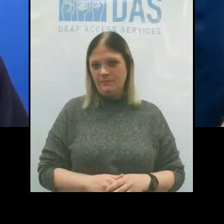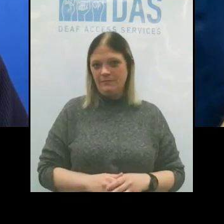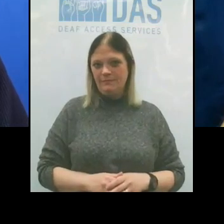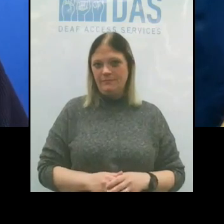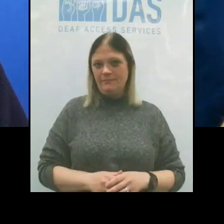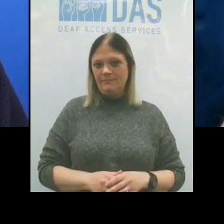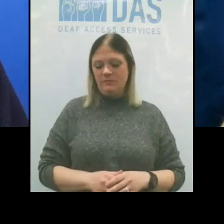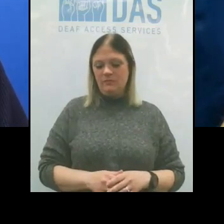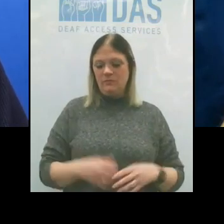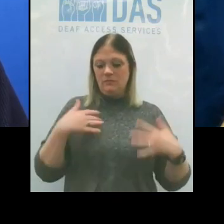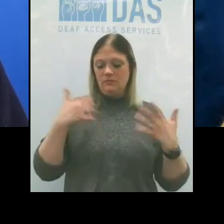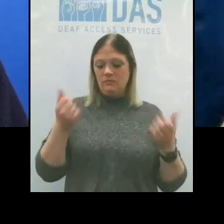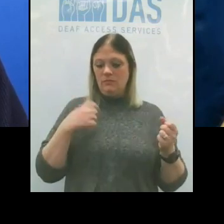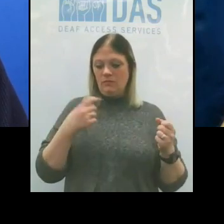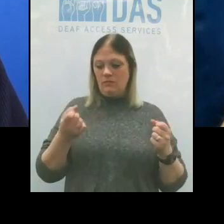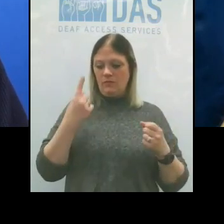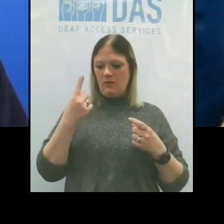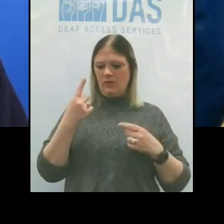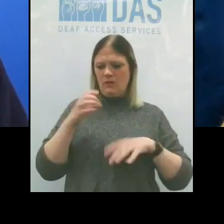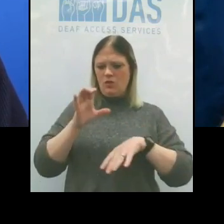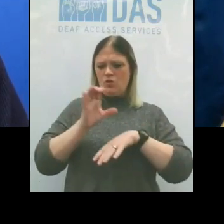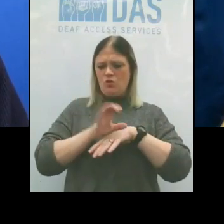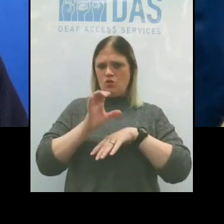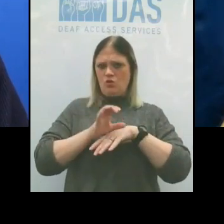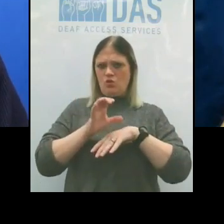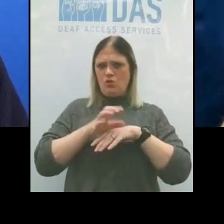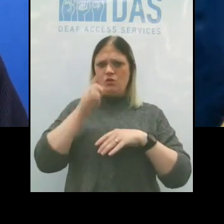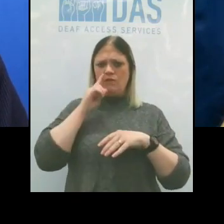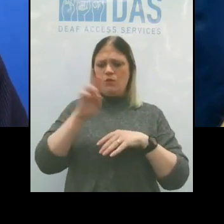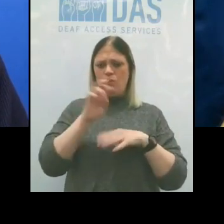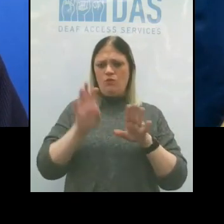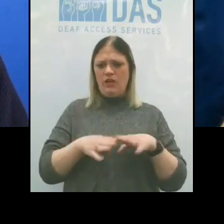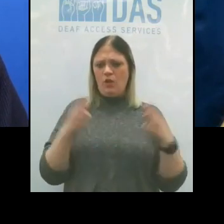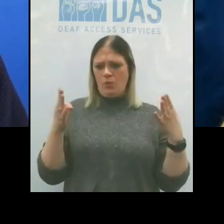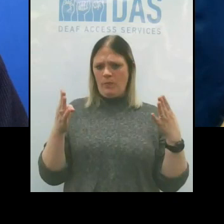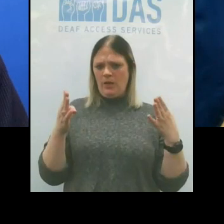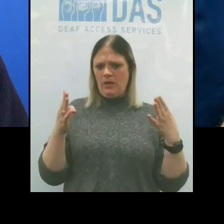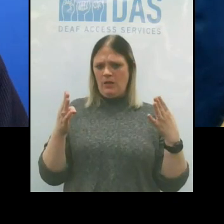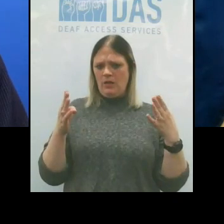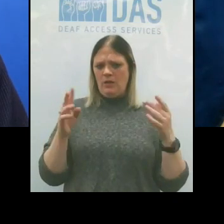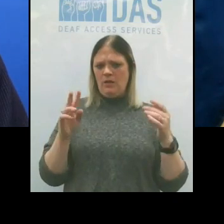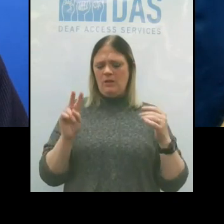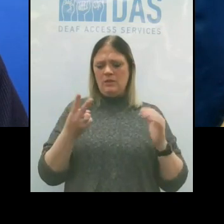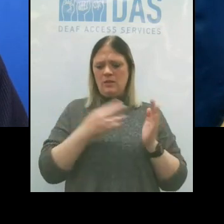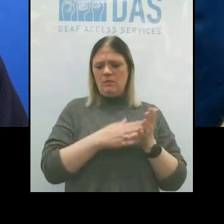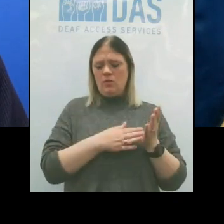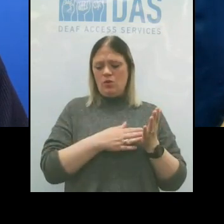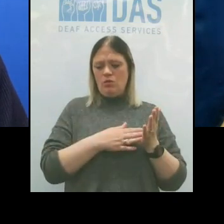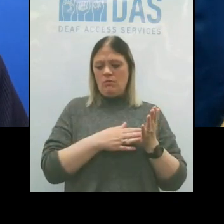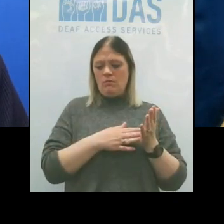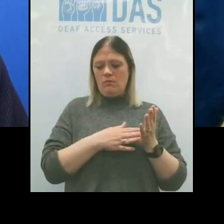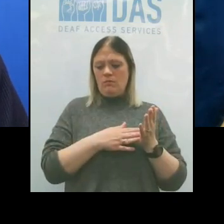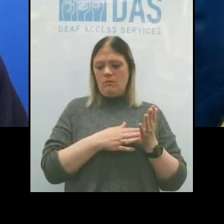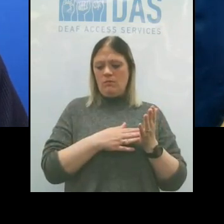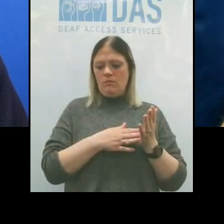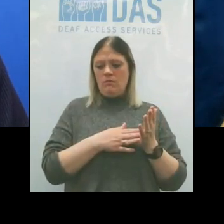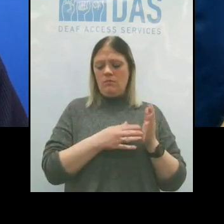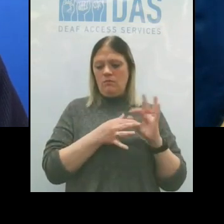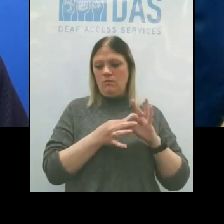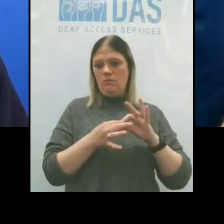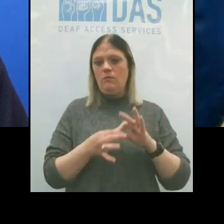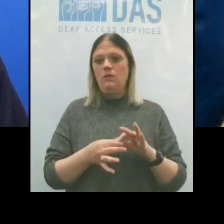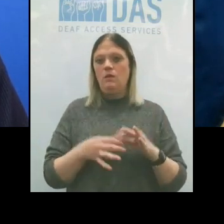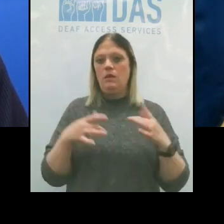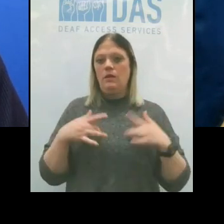get an understanding of where churches would fall on the reopening efforts. And there's also a second part to this question, and this regards